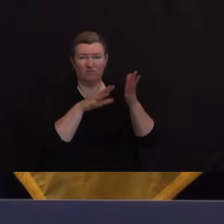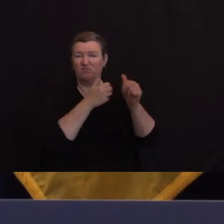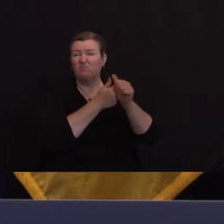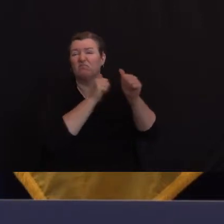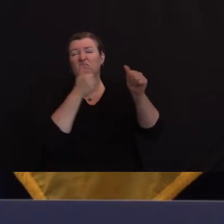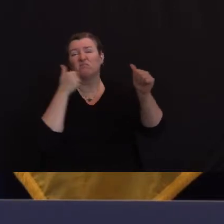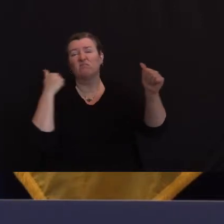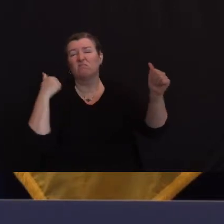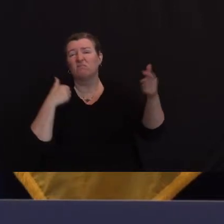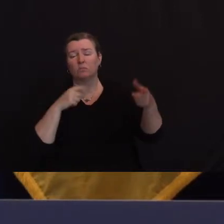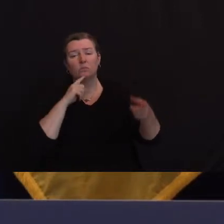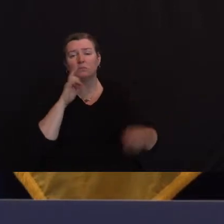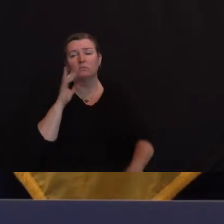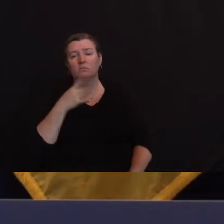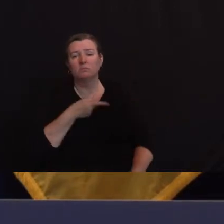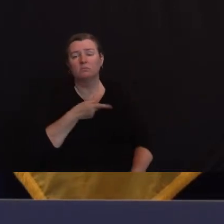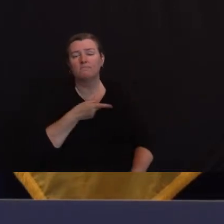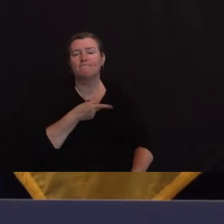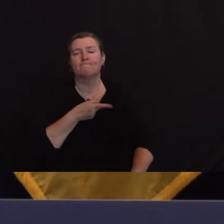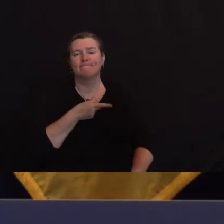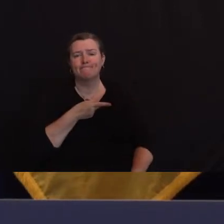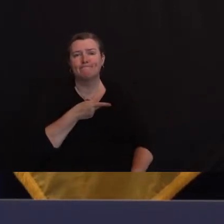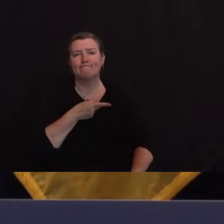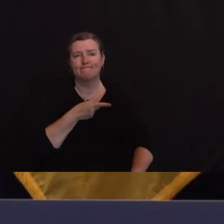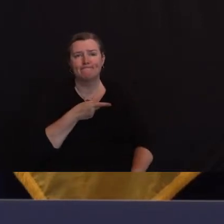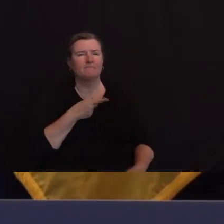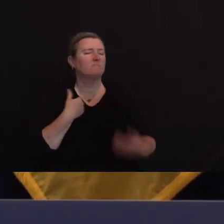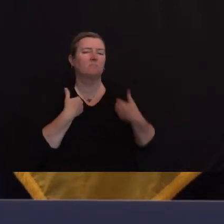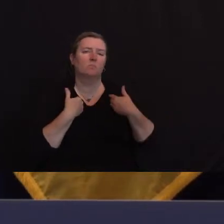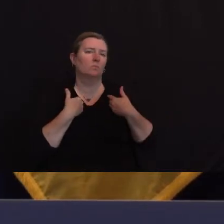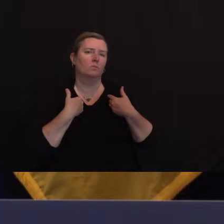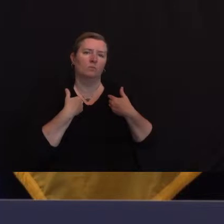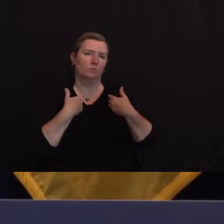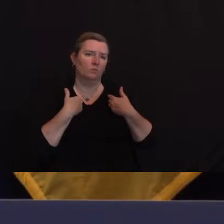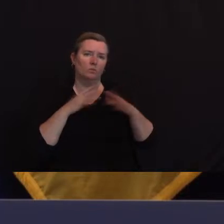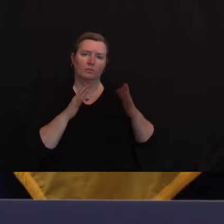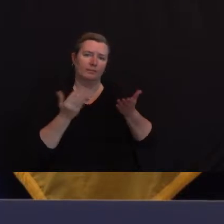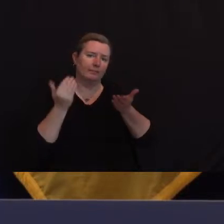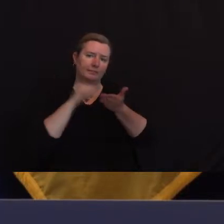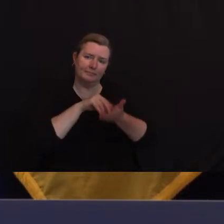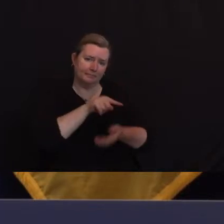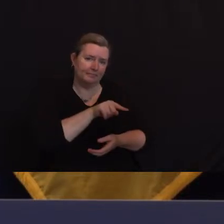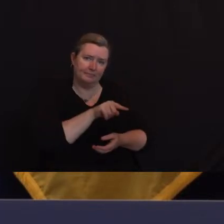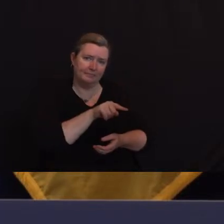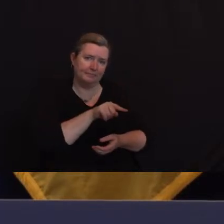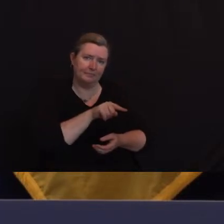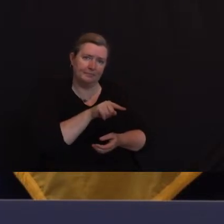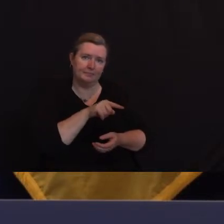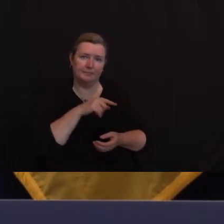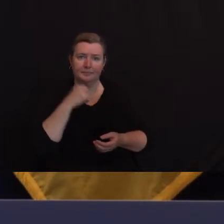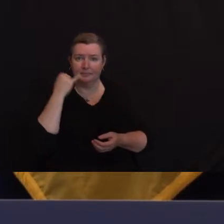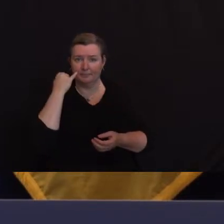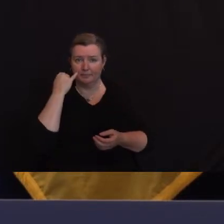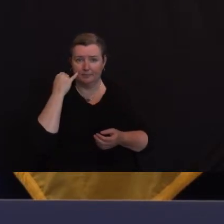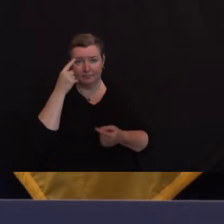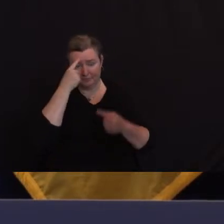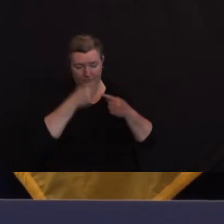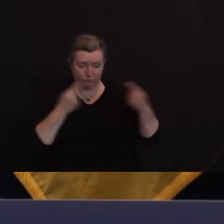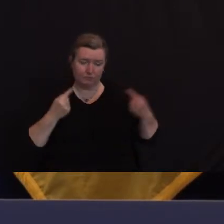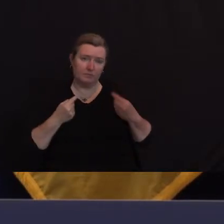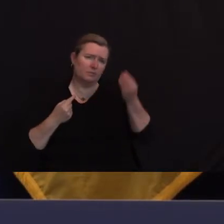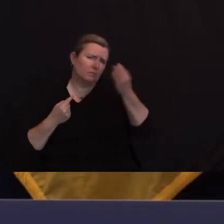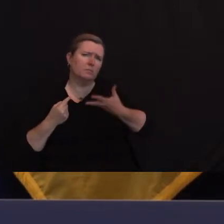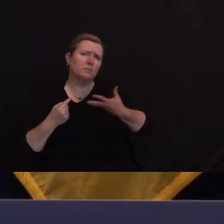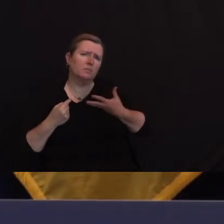staggering. So I'm going to use the phrase, Judy, you tell me if you disagree with how I characterize this, unless this thing